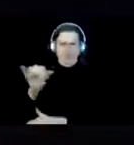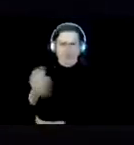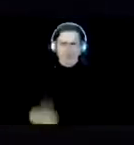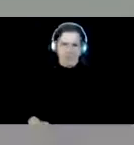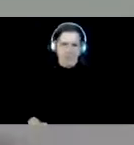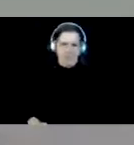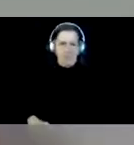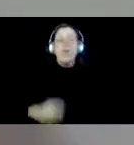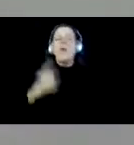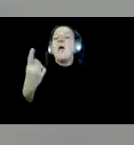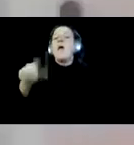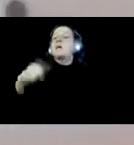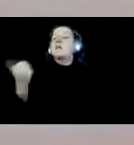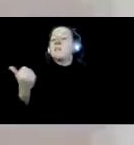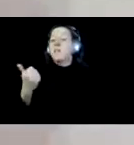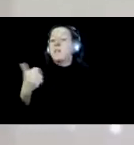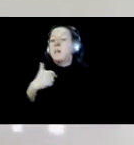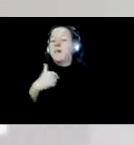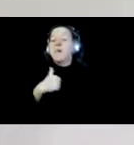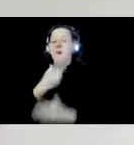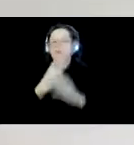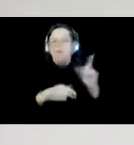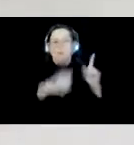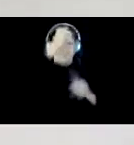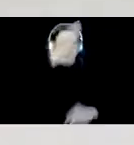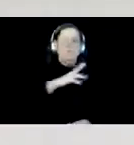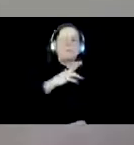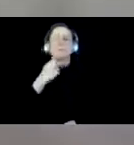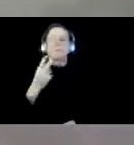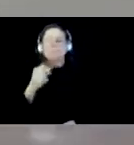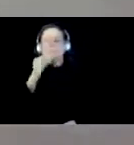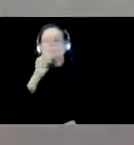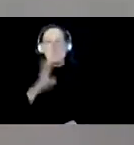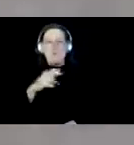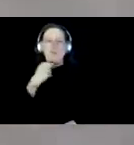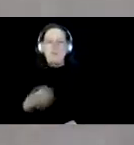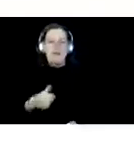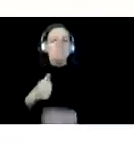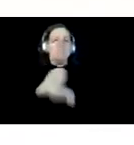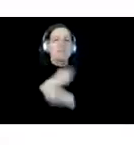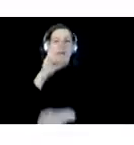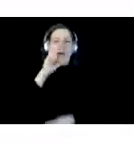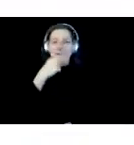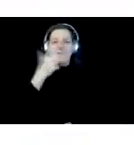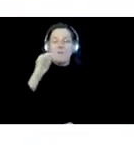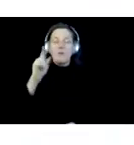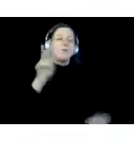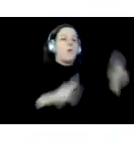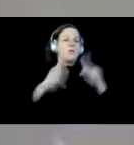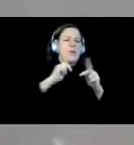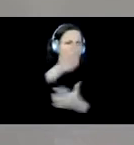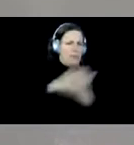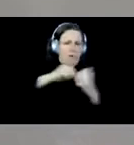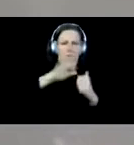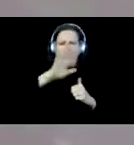And something else. I love the rose gold. Old iPhone. divisions between people and things are confused in this magical object.